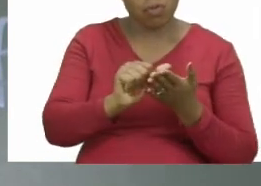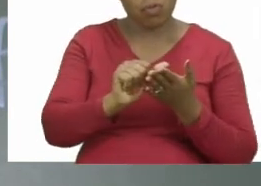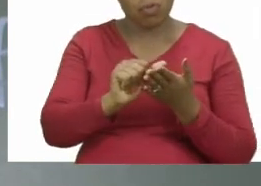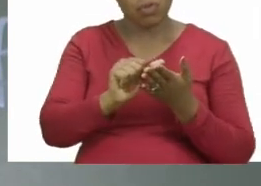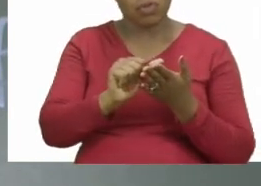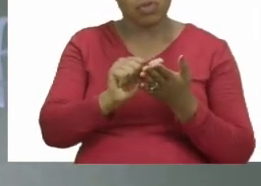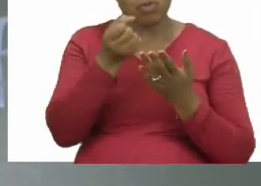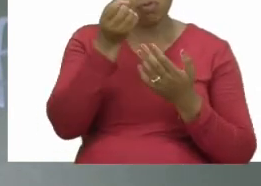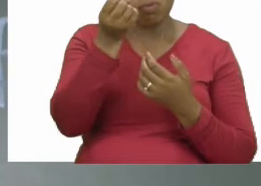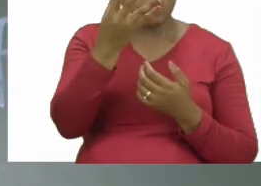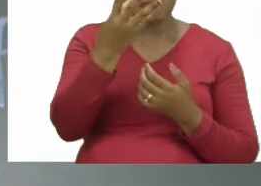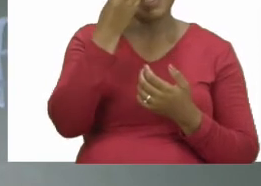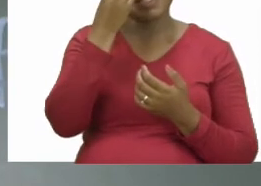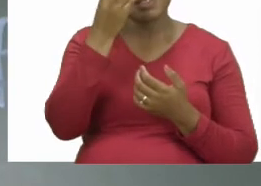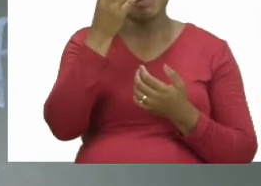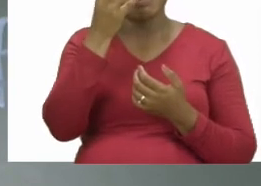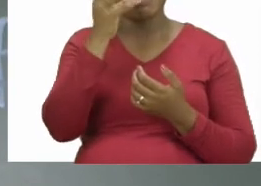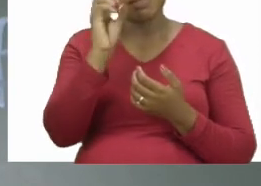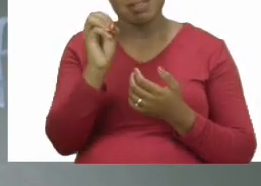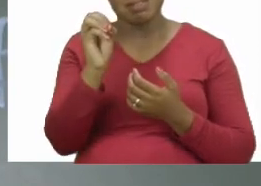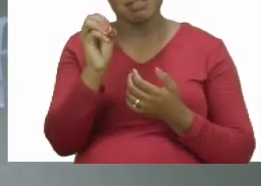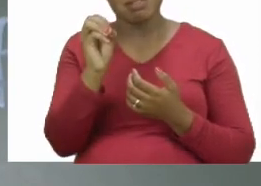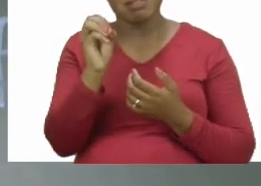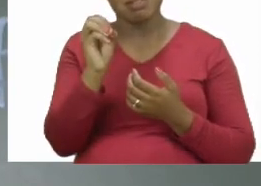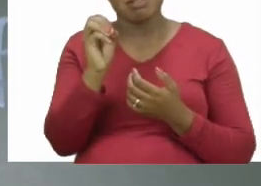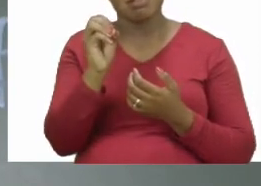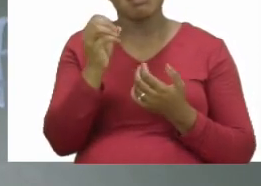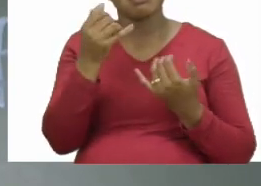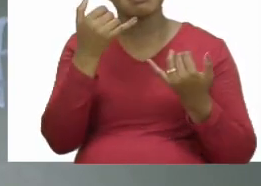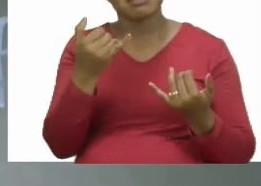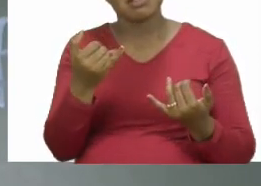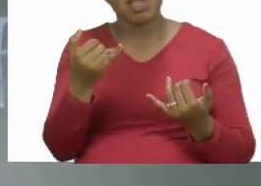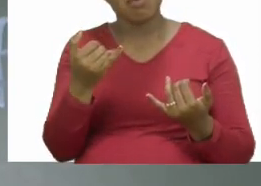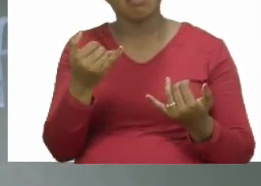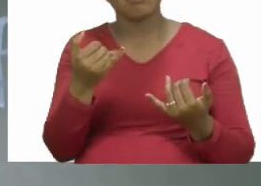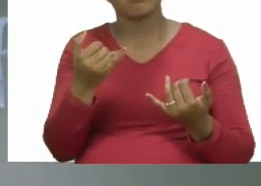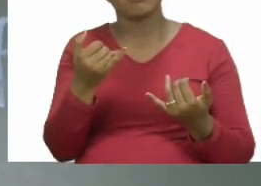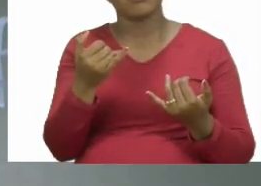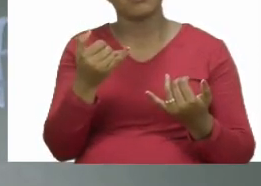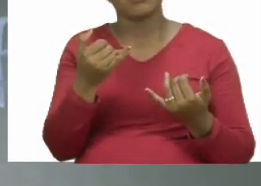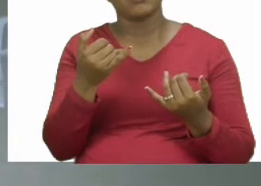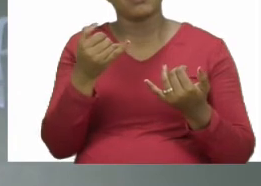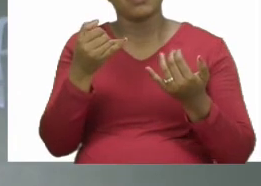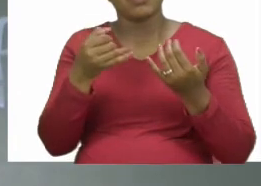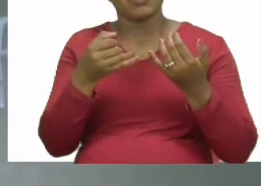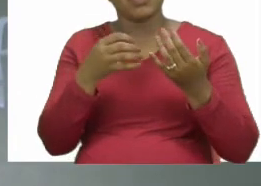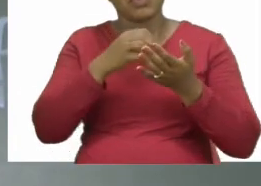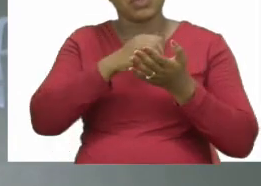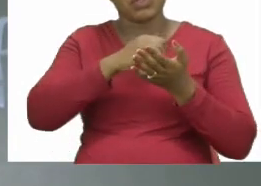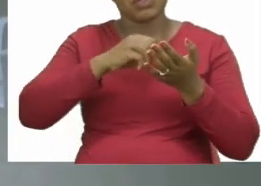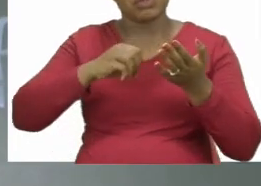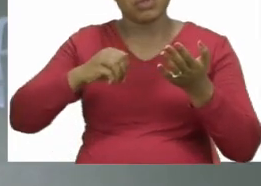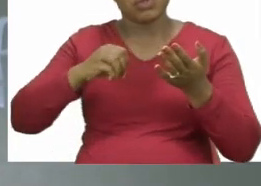get? So we say 60 Namibian dollars minus 52